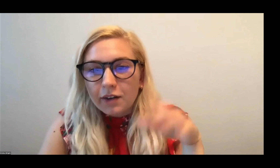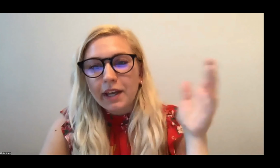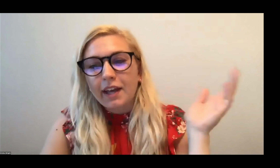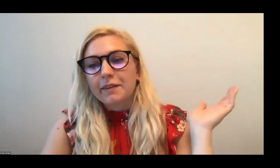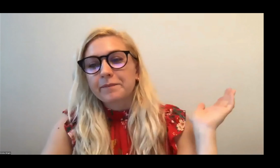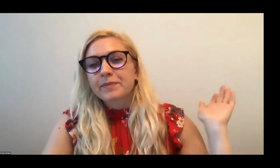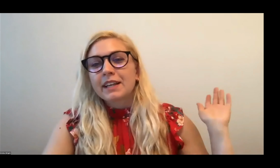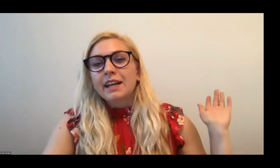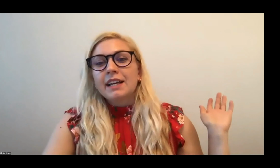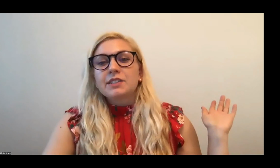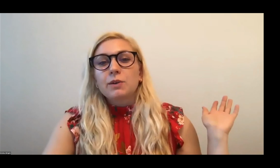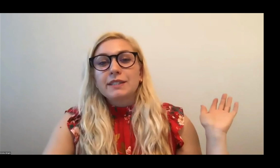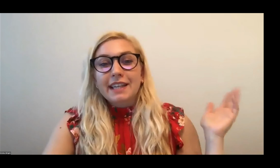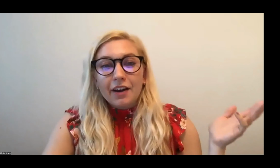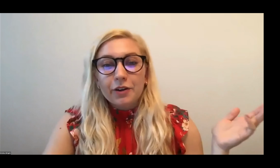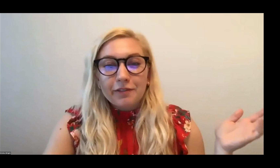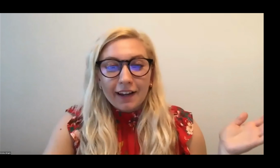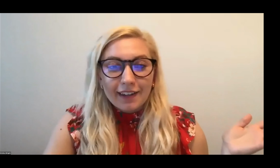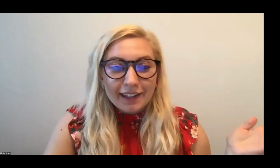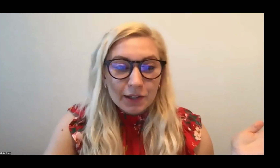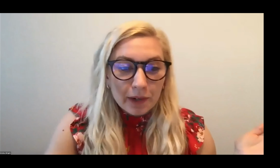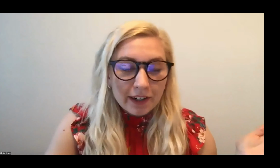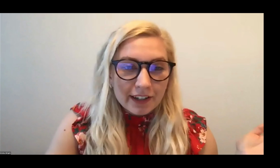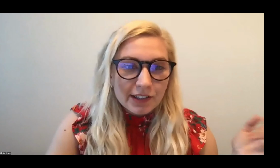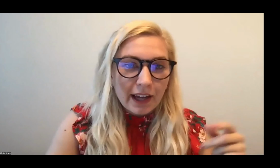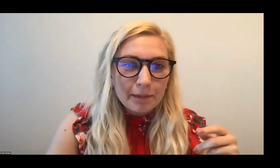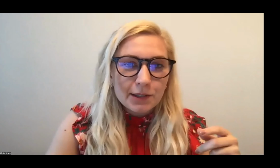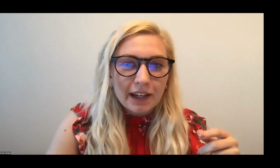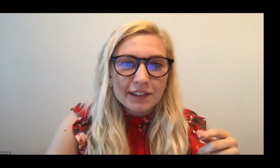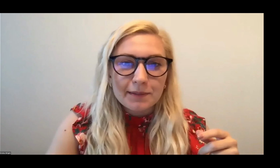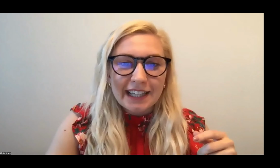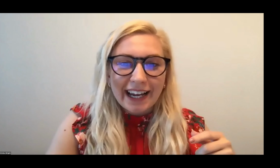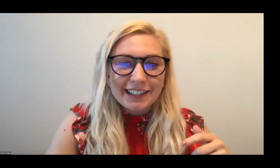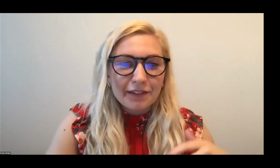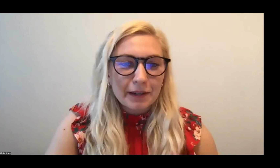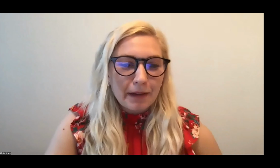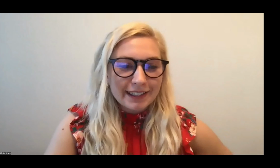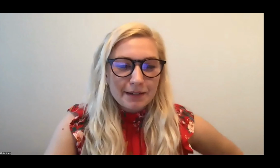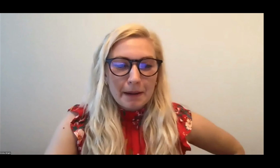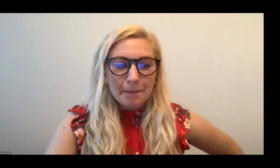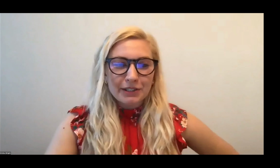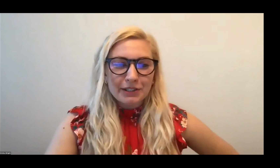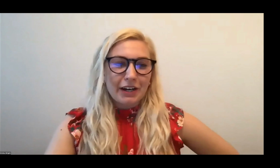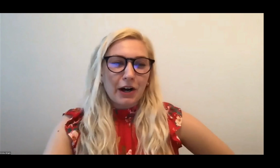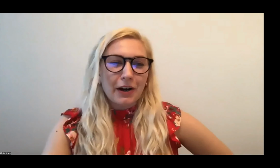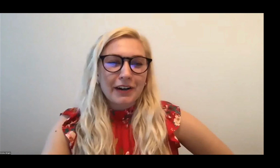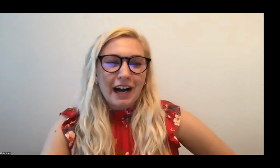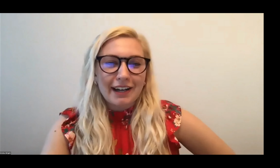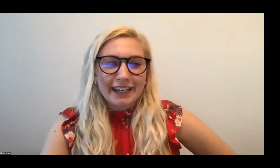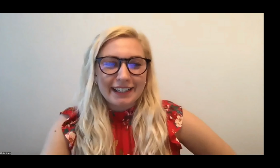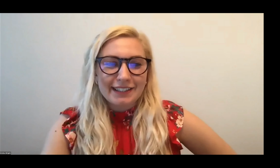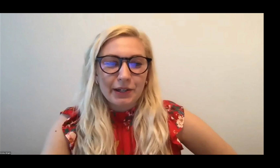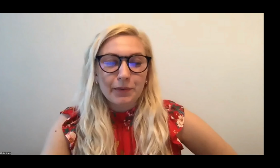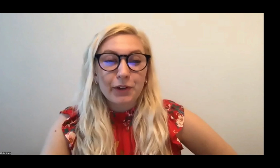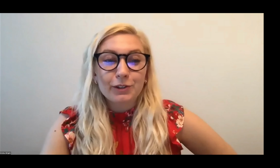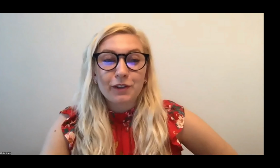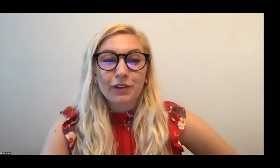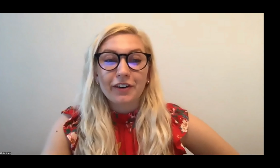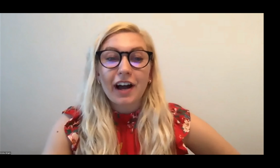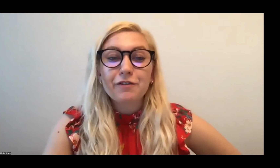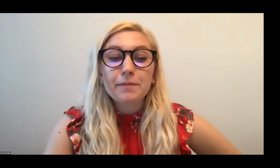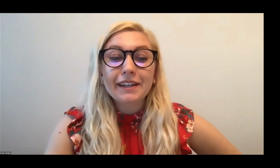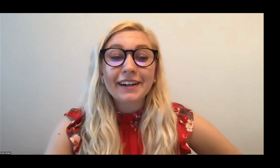5, 4, 3, 2, 1. Okay. So scatterer violin is the winner. So that means we have some scientific minded members in our audience. So for